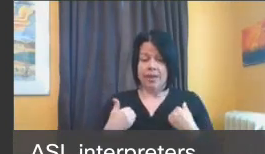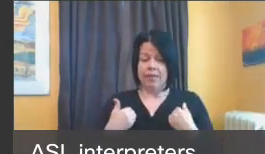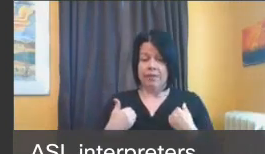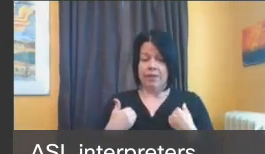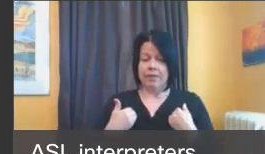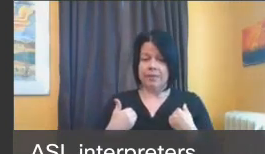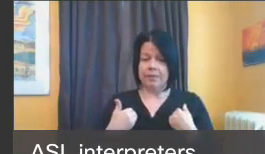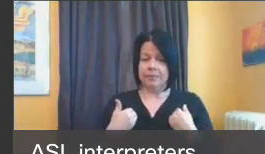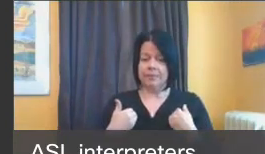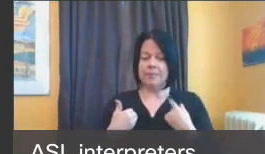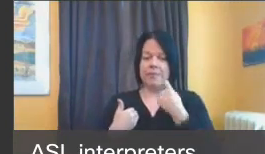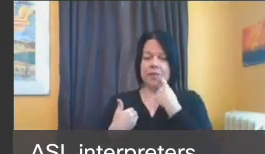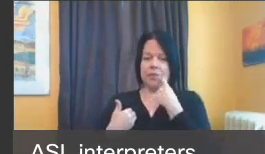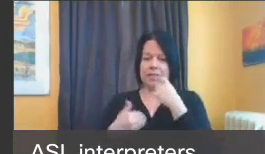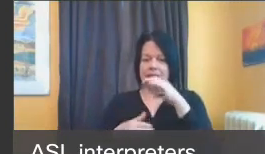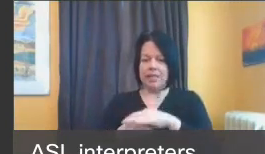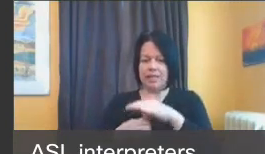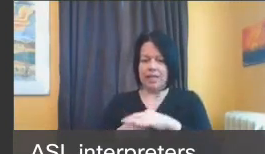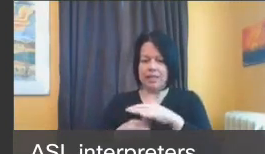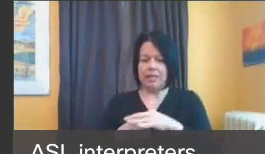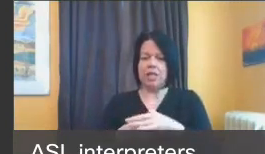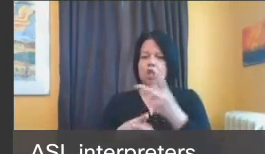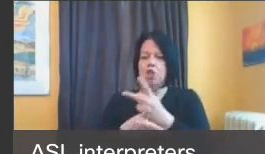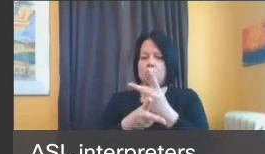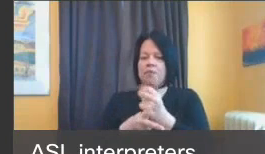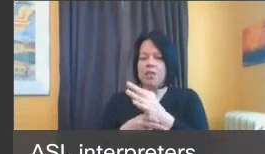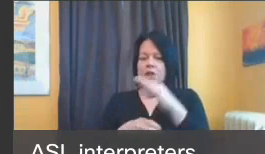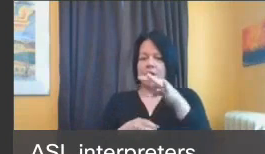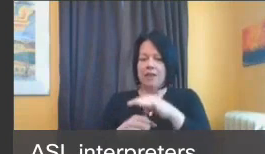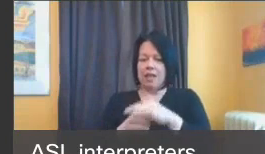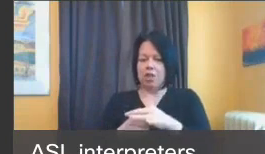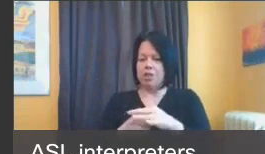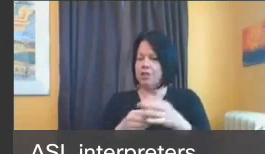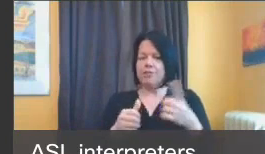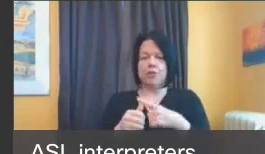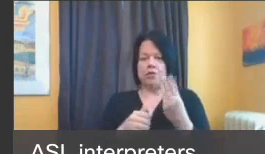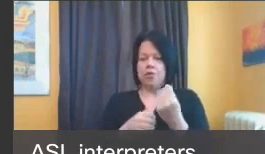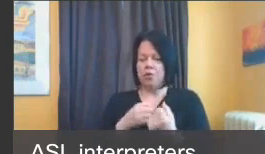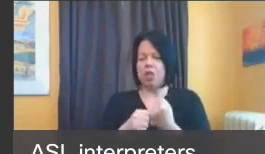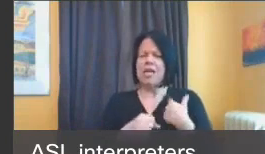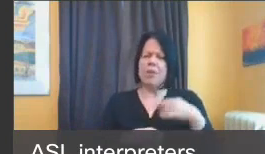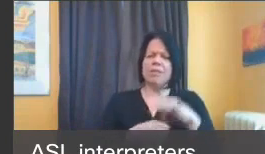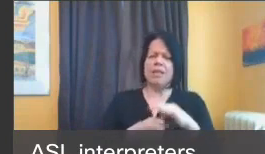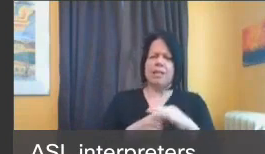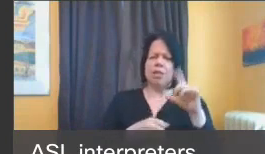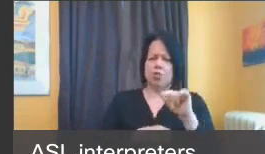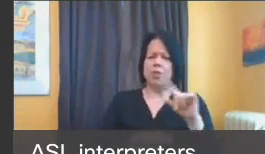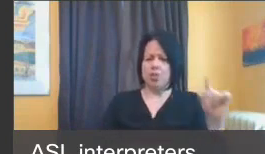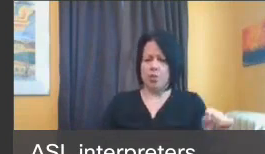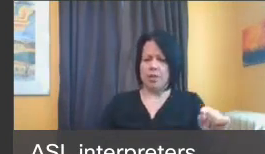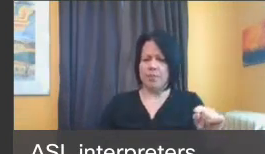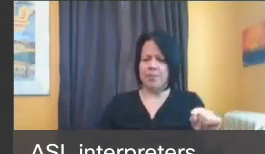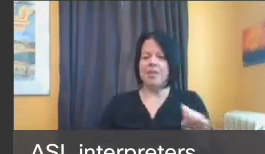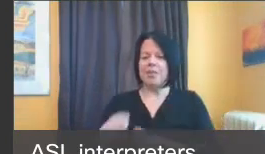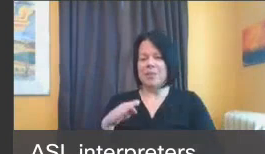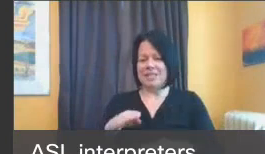as a newly elected Supervisor of Elections, these first couple of years of my tenure, I was elected in 2020, basically at the